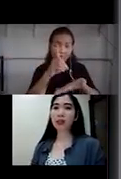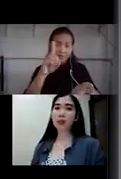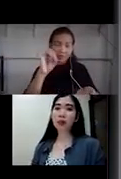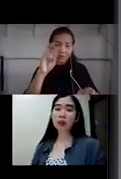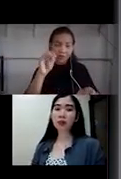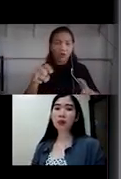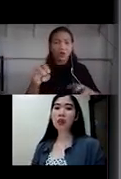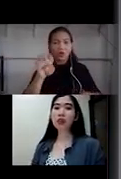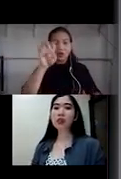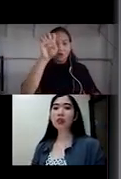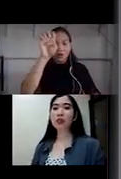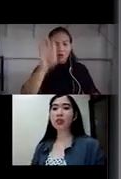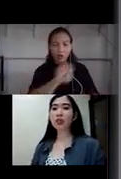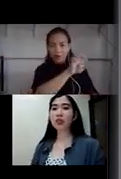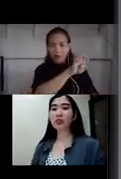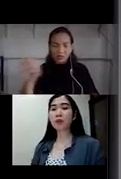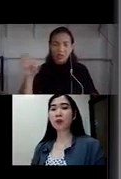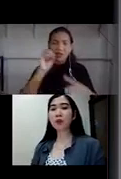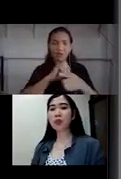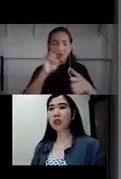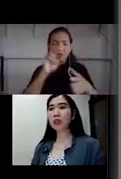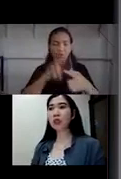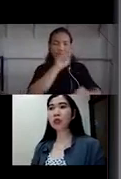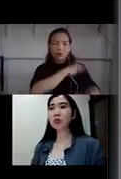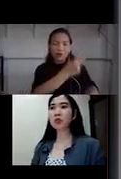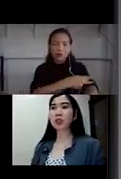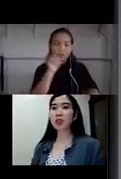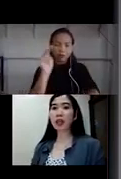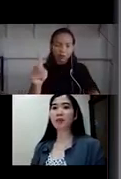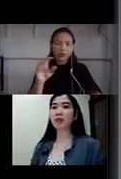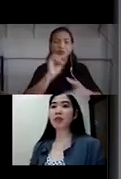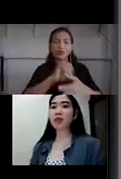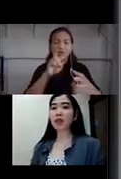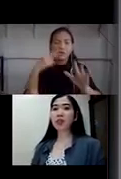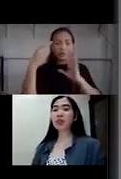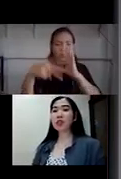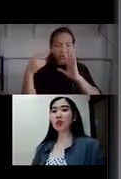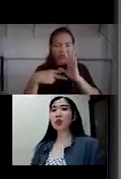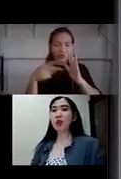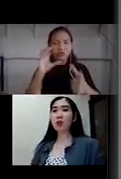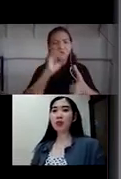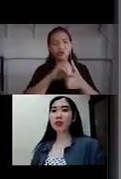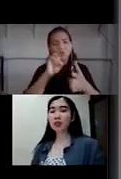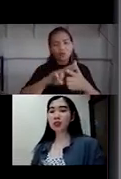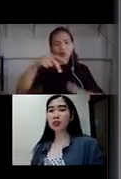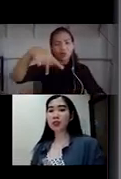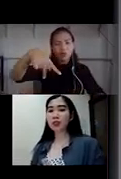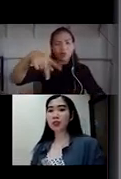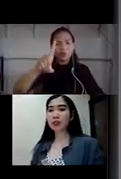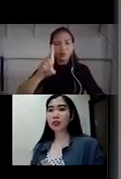Excel, PowerPoint. We can also upload videos, PDF. And also, what